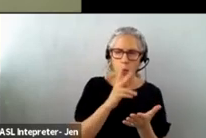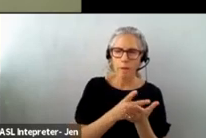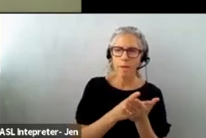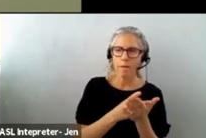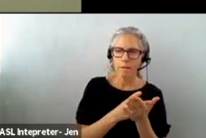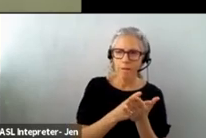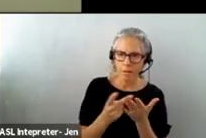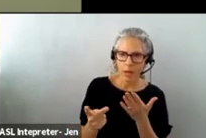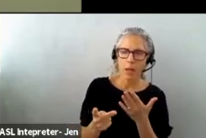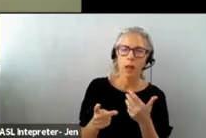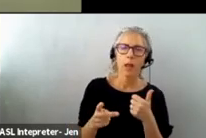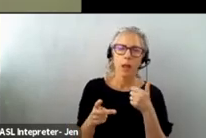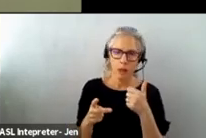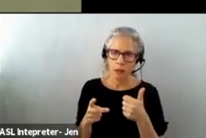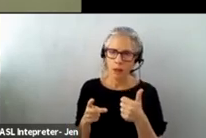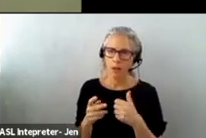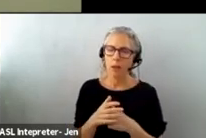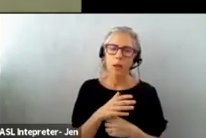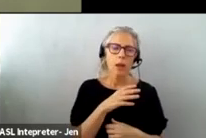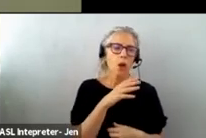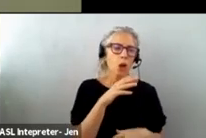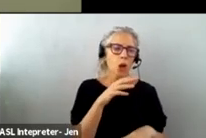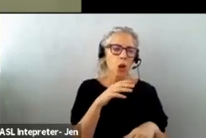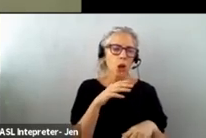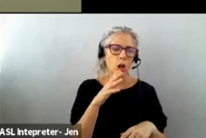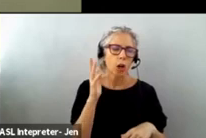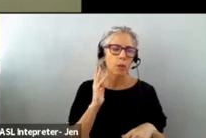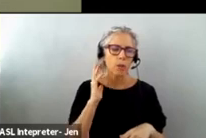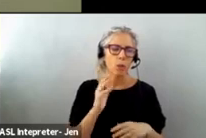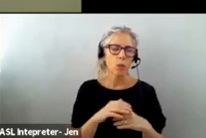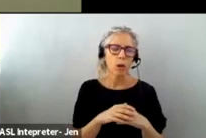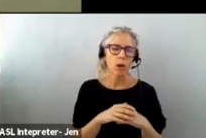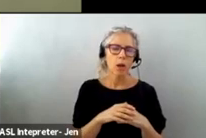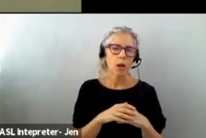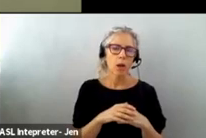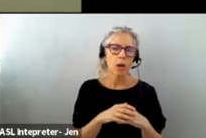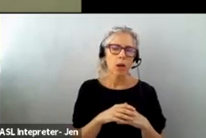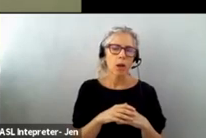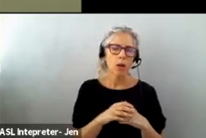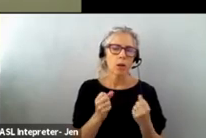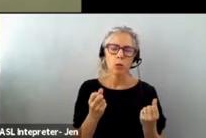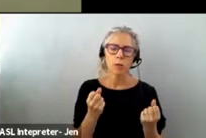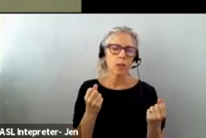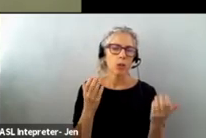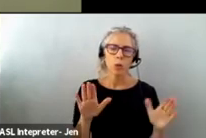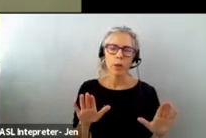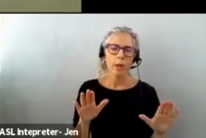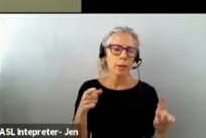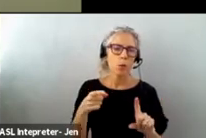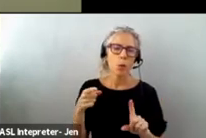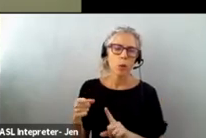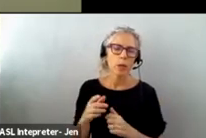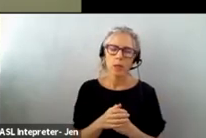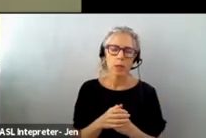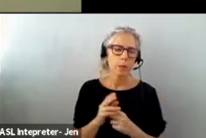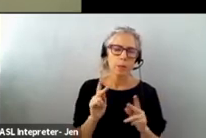time and time and time again. Earlier this afternoon, again, there's so many great points and pearls of wisdom that